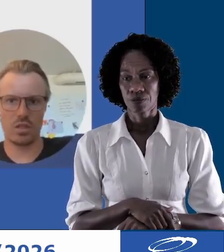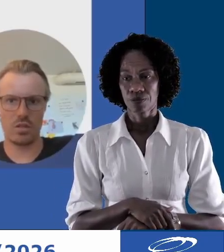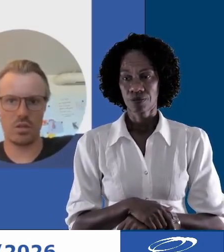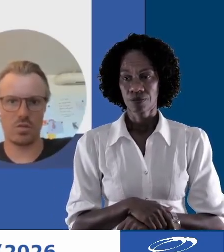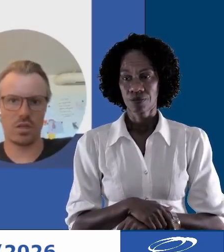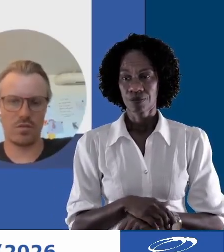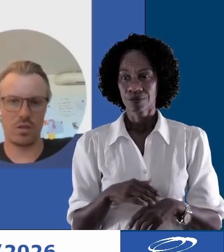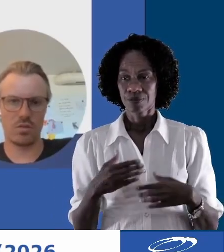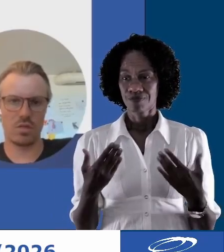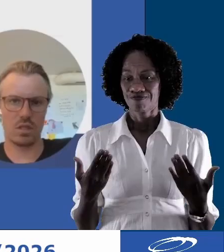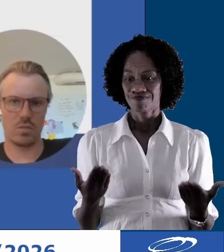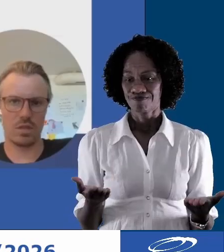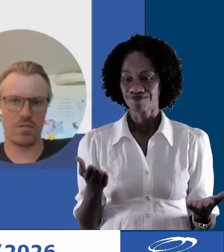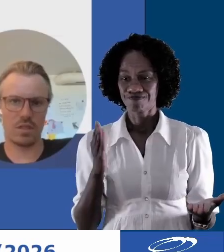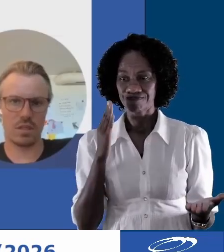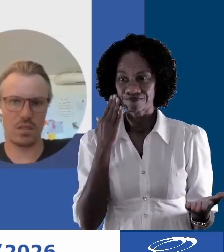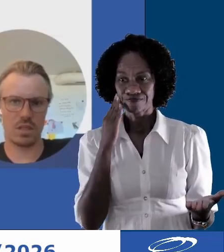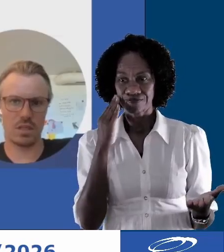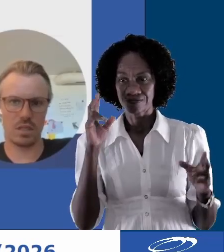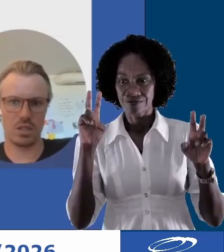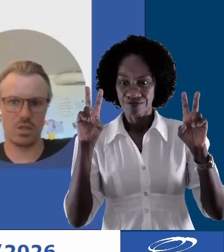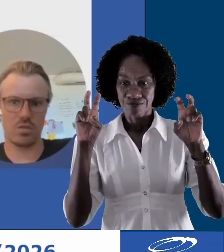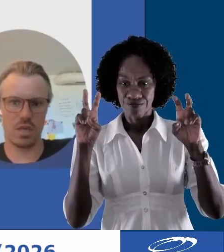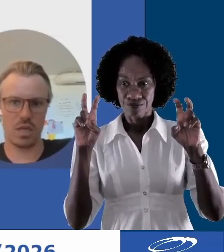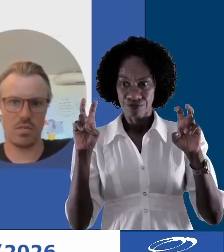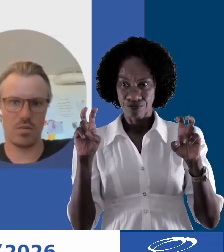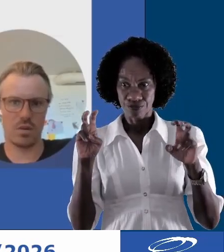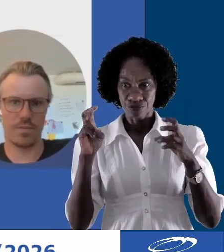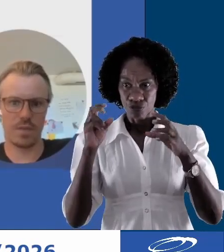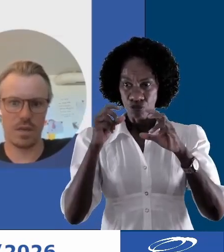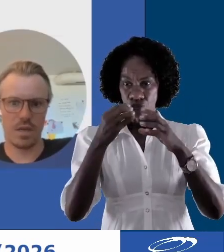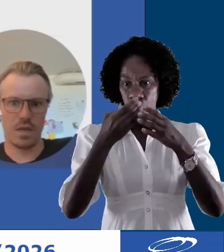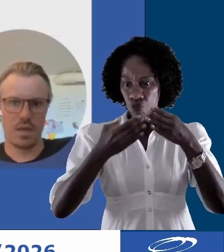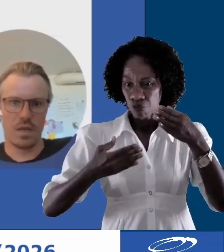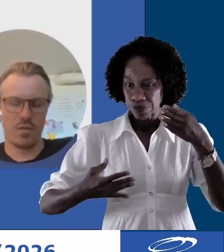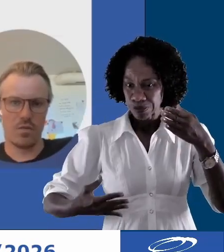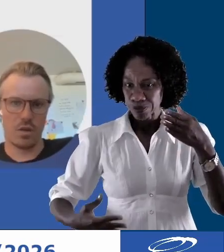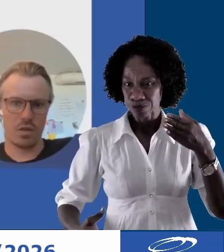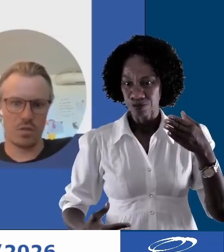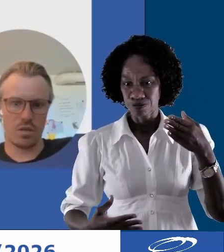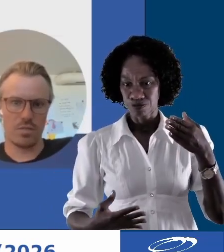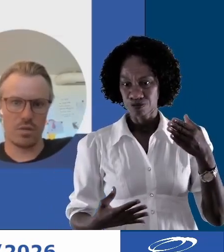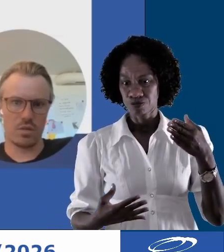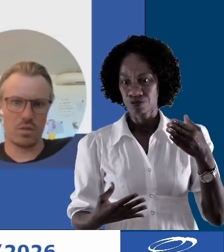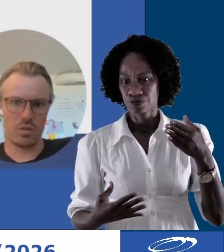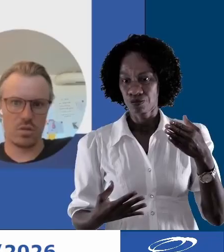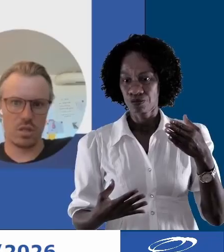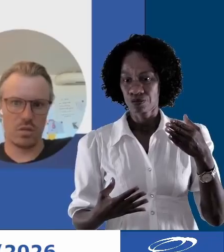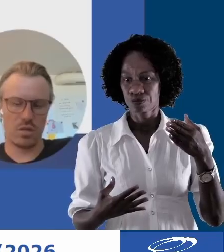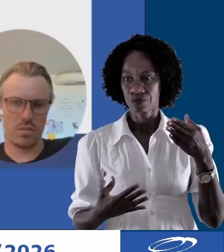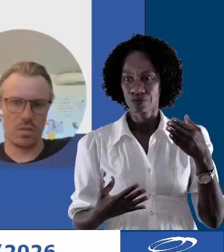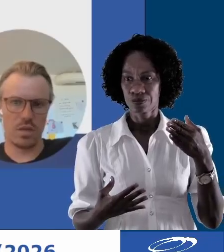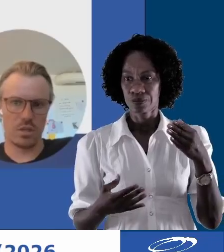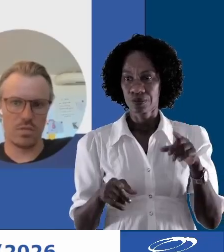administration, dosing frequency, the specific setting and tissue, and more. A few other interesting points to